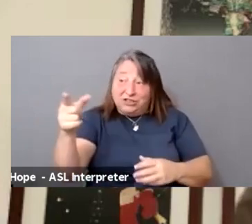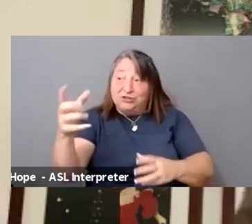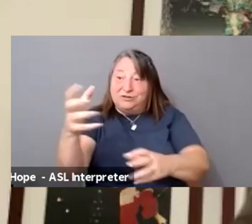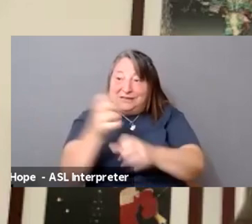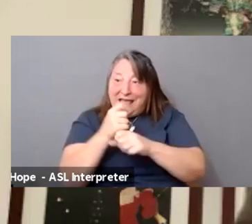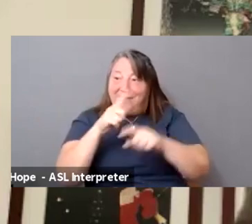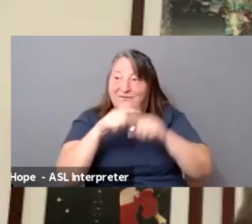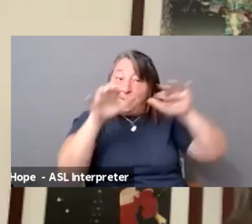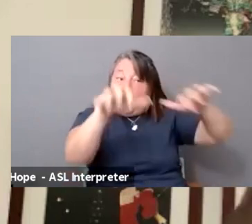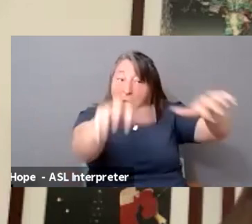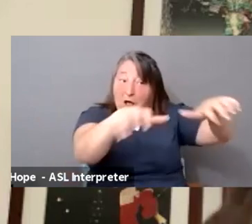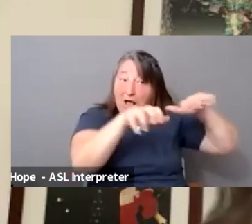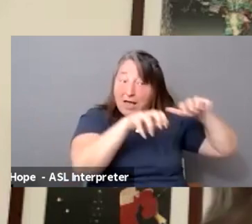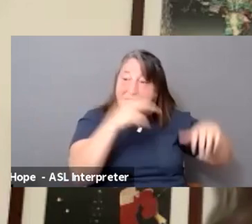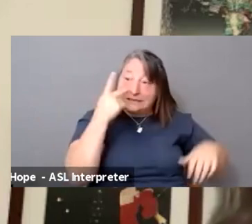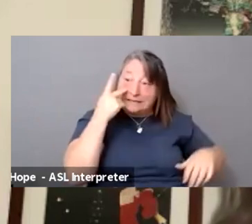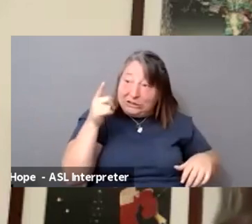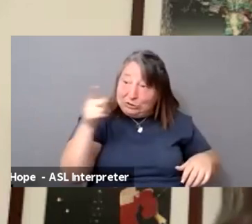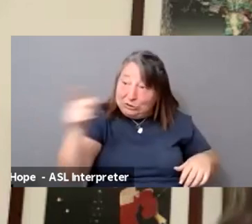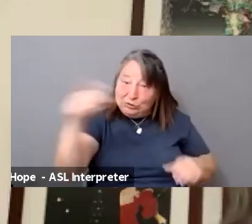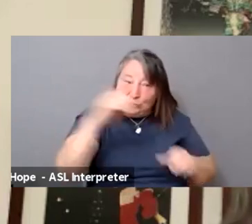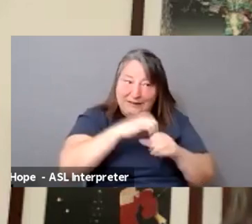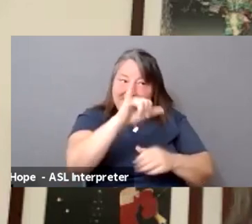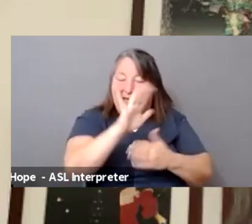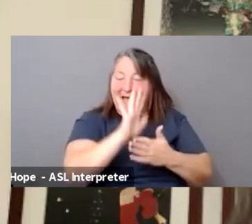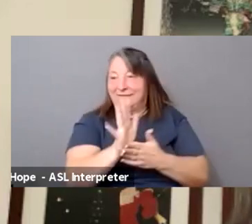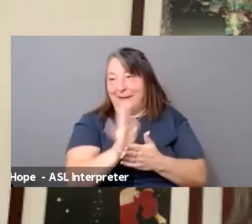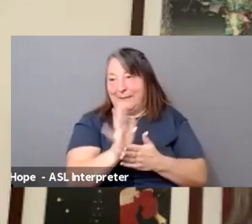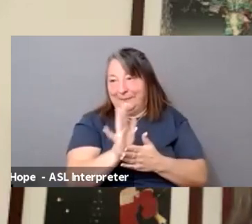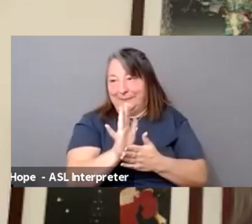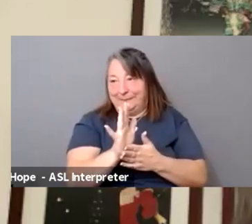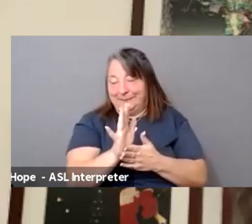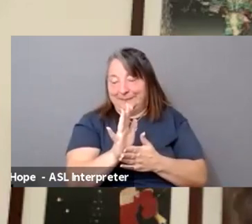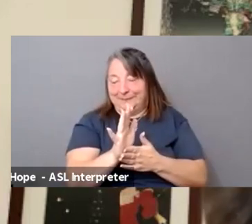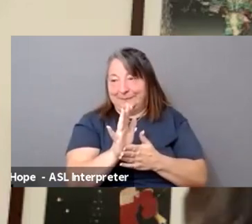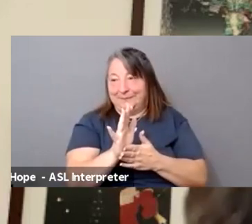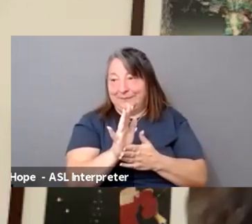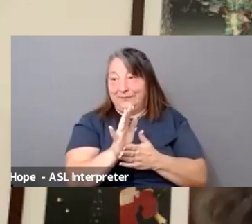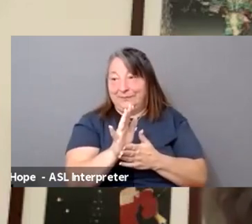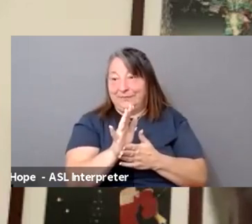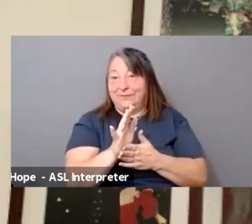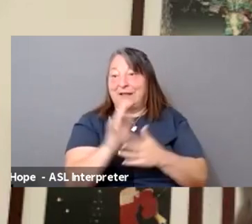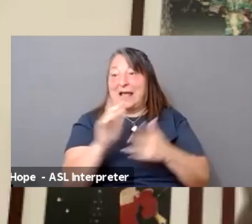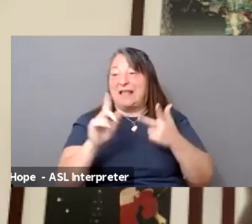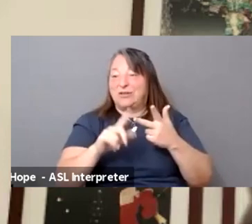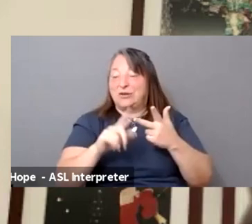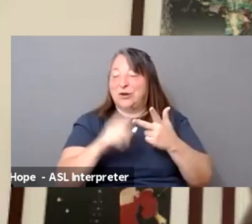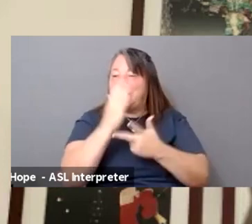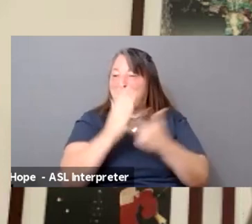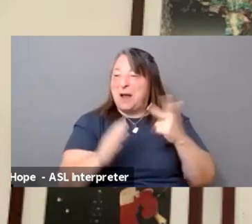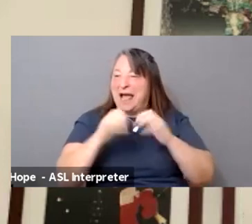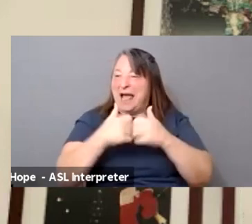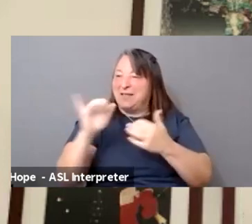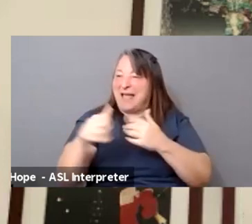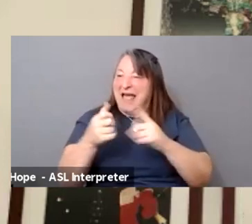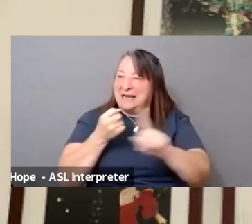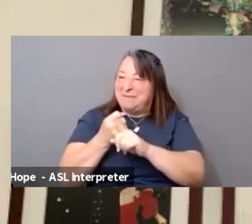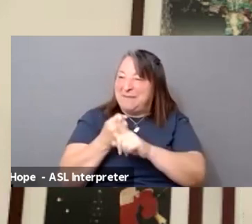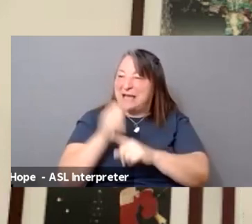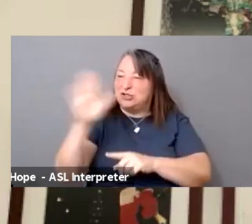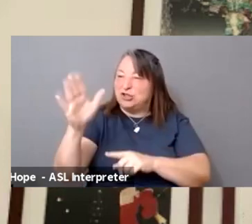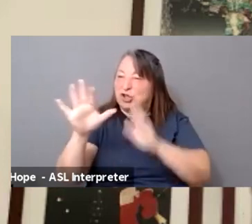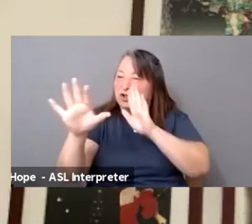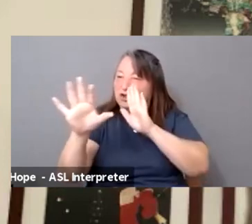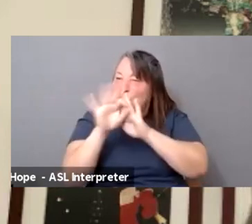consumers, seeing you, you know, in that film? And how did that impact your career or choices that